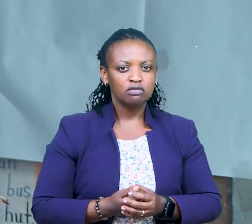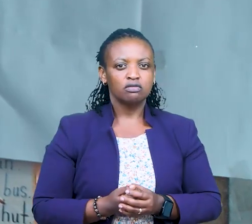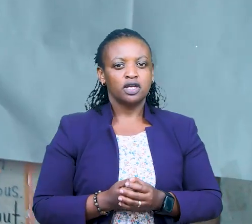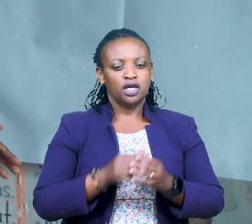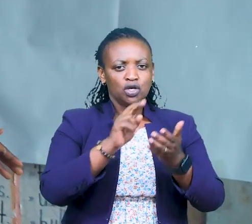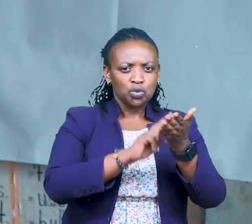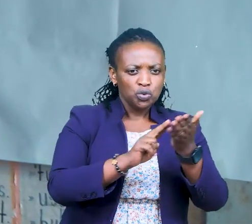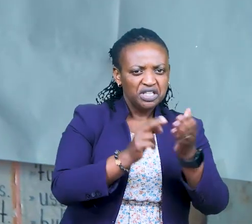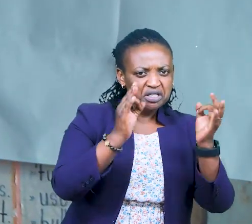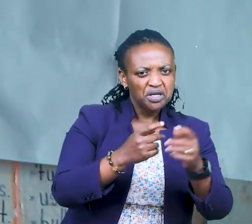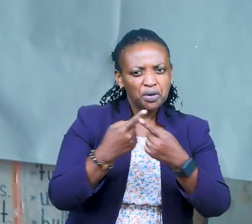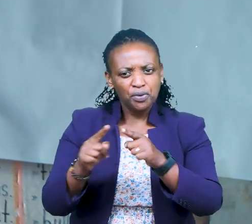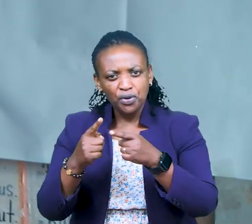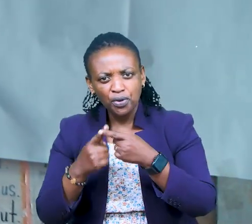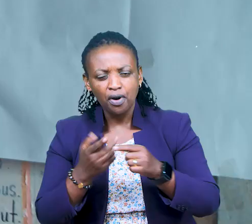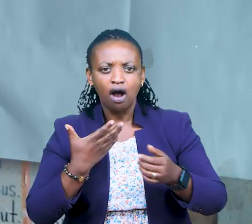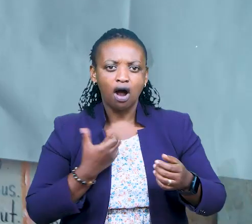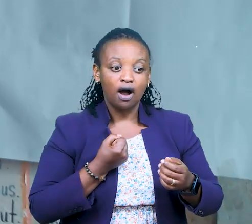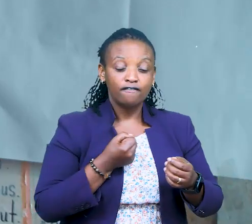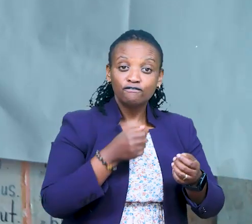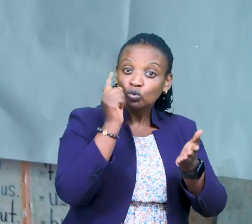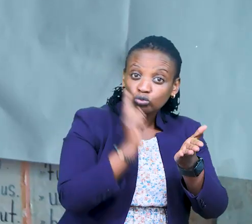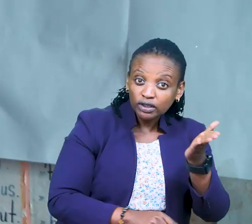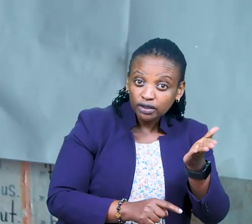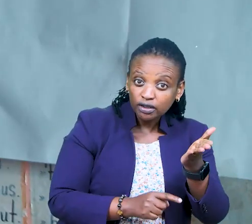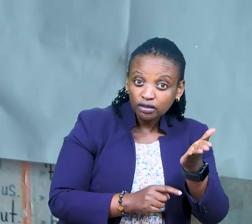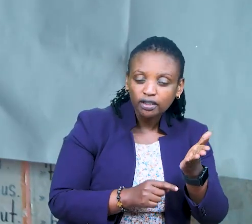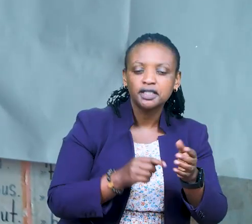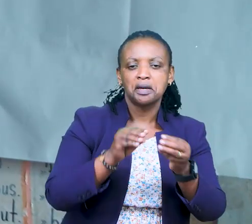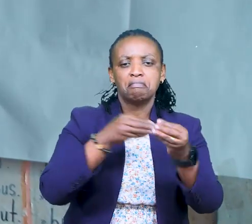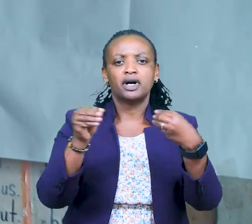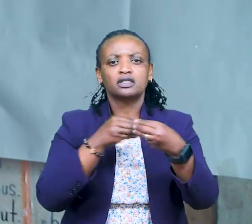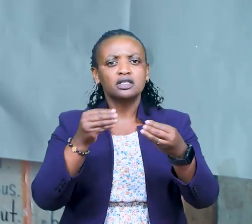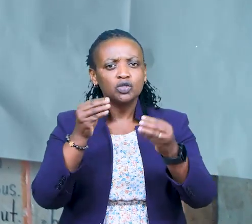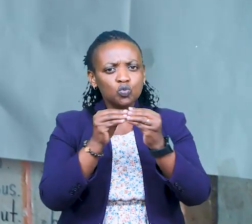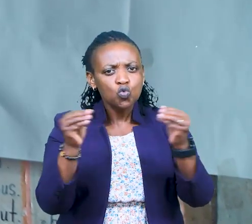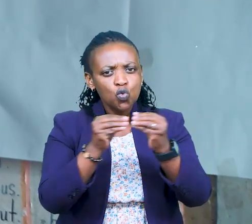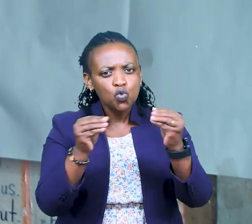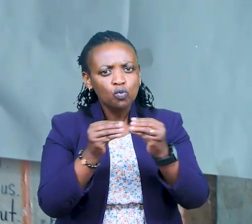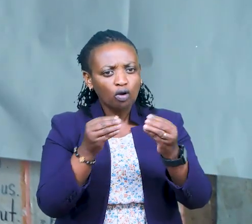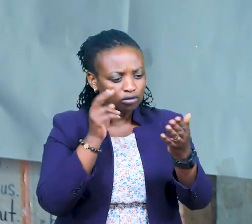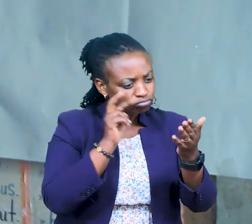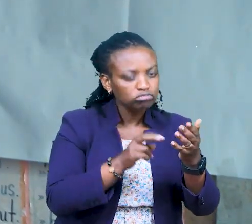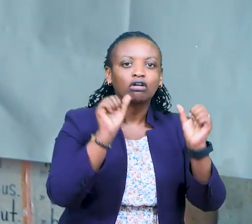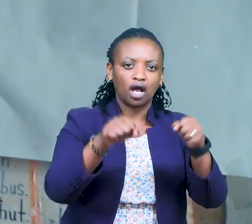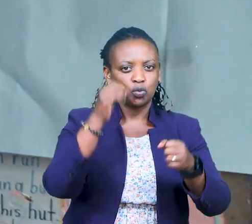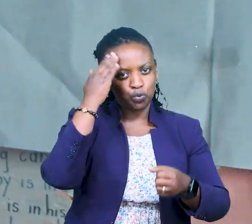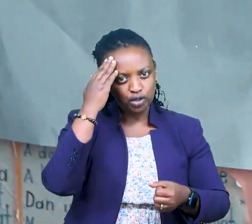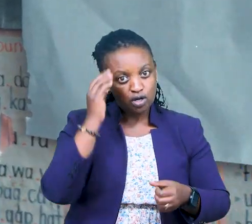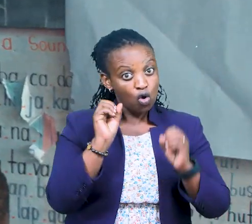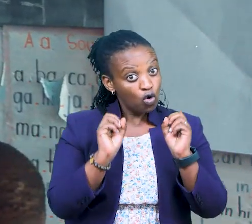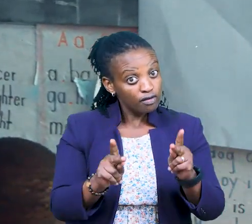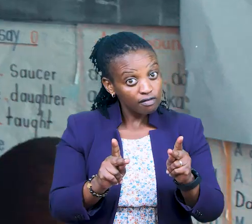If you lose your pin, you have known that a pin is a magnetic material. You get your magnet and look for it,